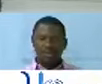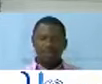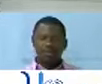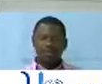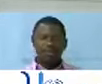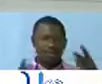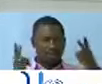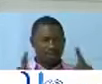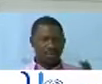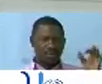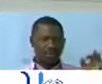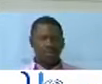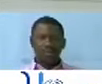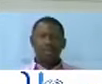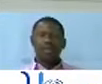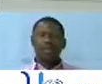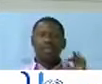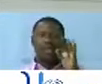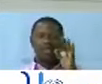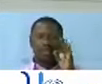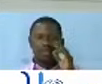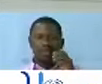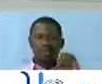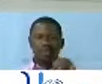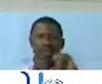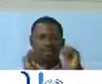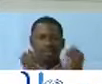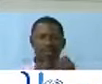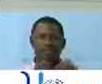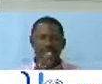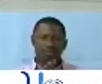this executive was copied.